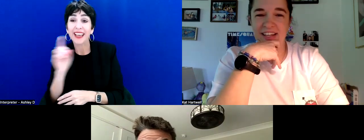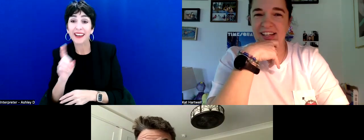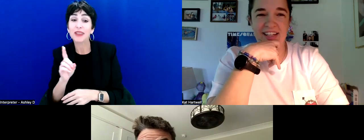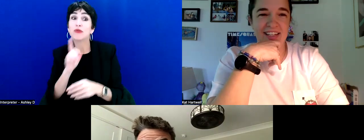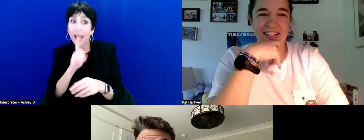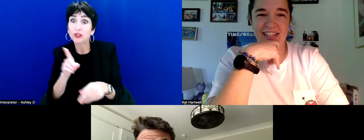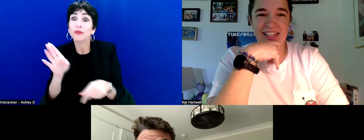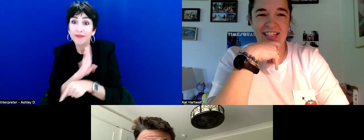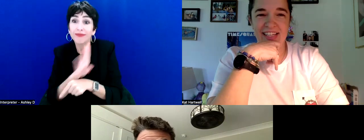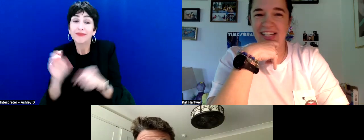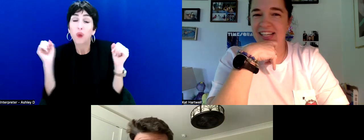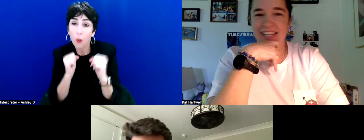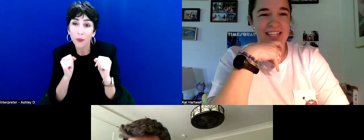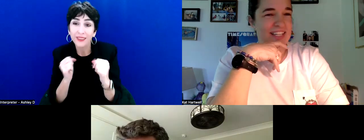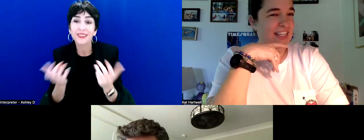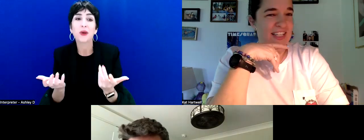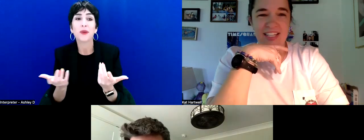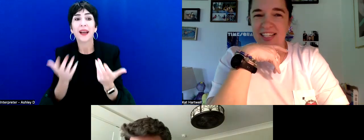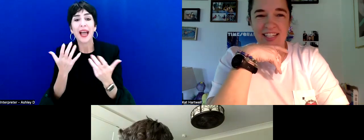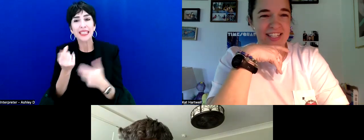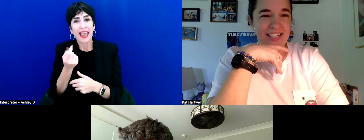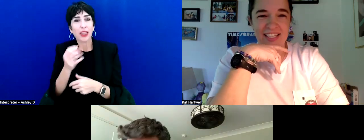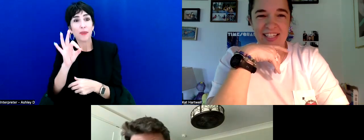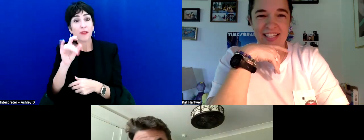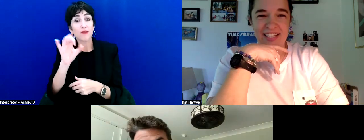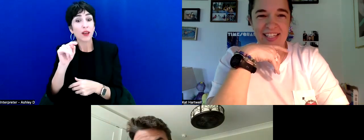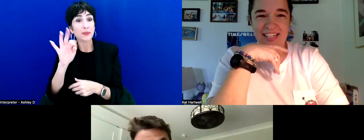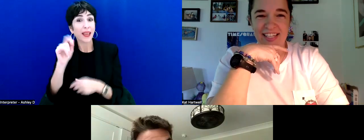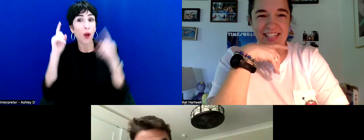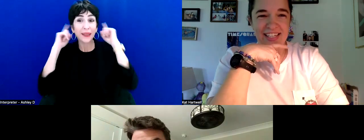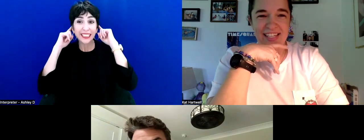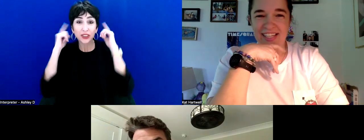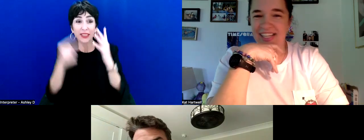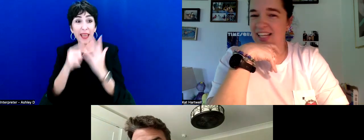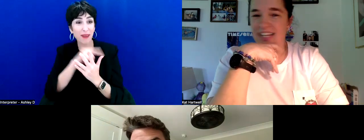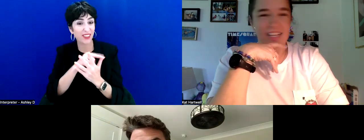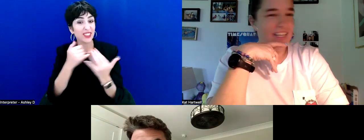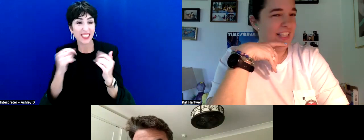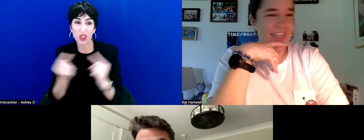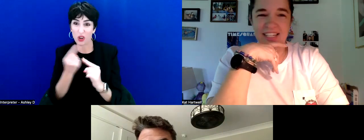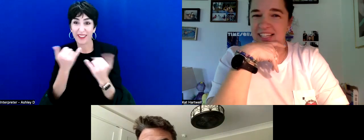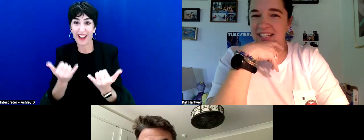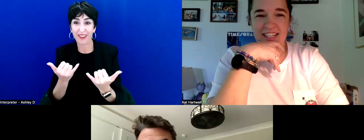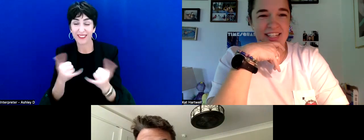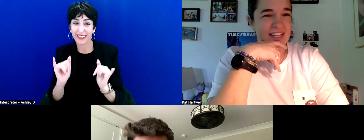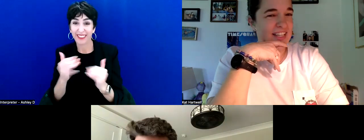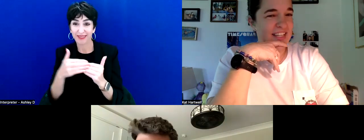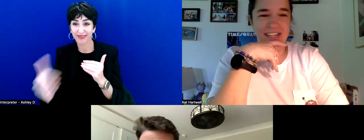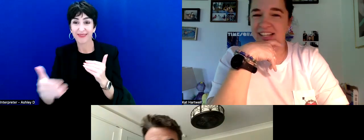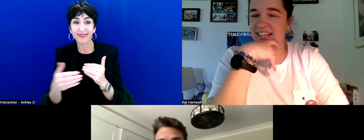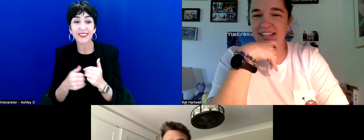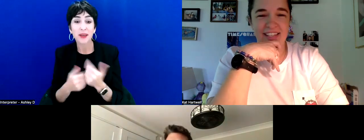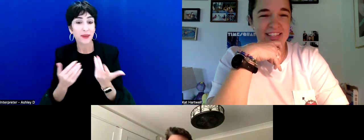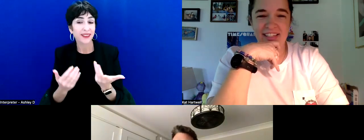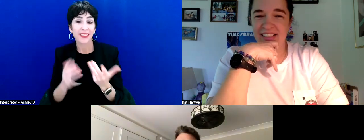actually really cold. And so I did get a little bit of frostbite on my ears and on my fingers, and they still hurt to this day. But,